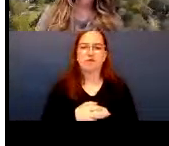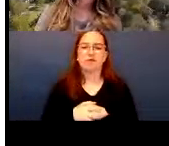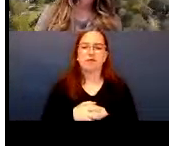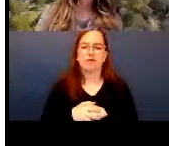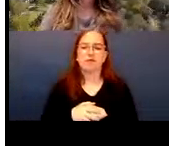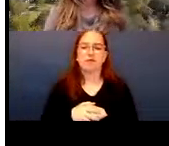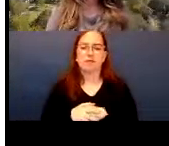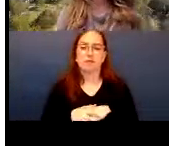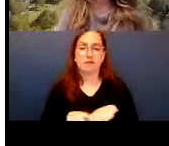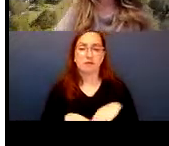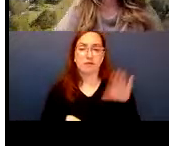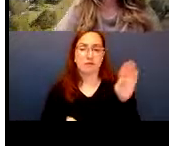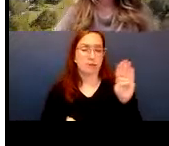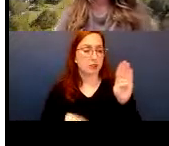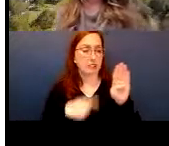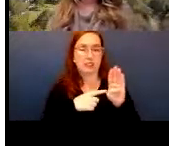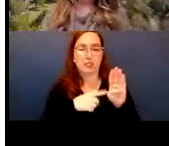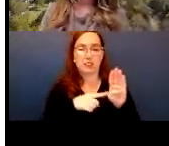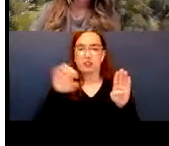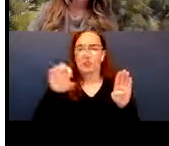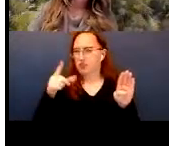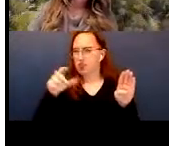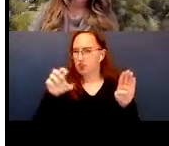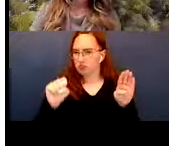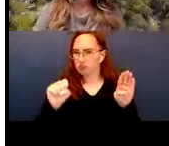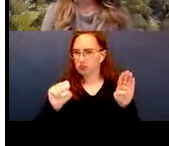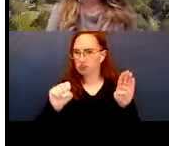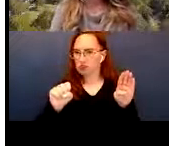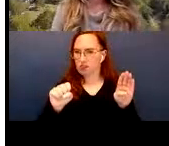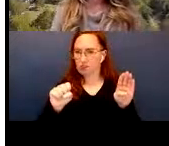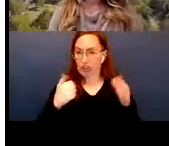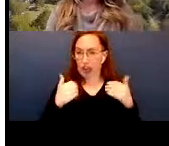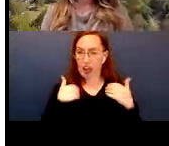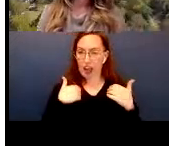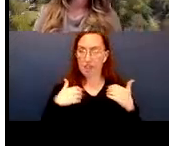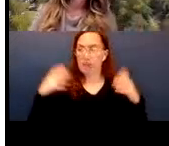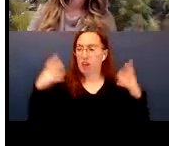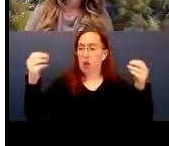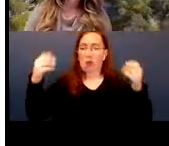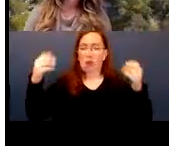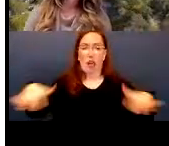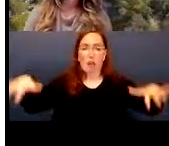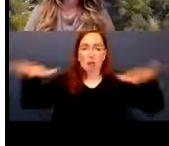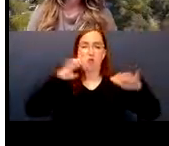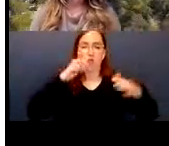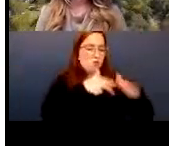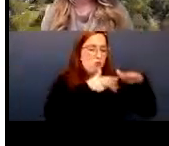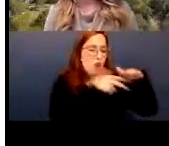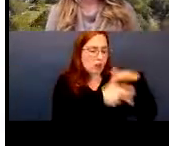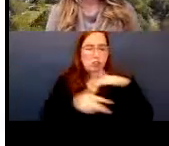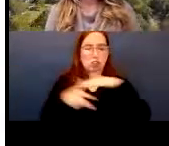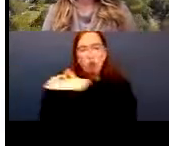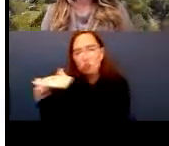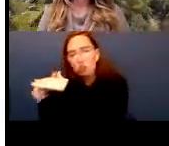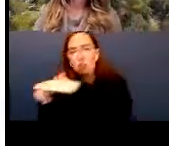The B concept, or edges, we have parking garages at the perimeter of the park. And then we